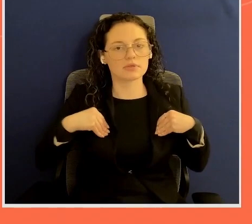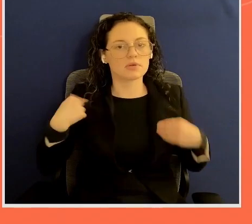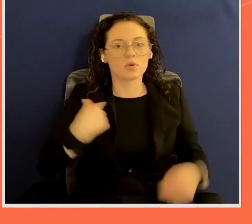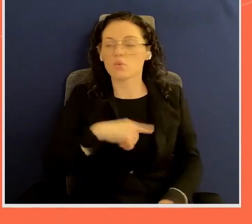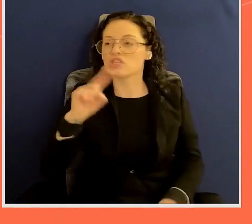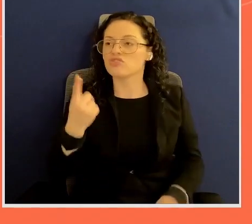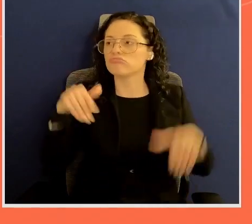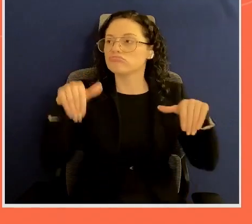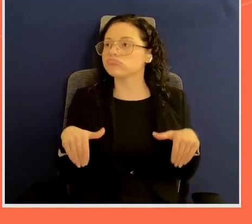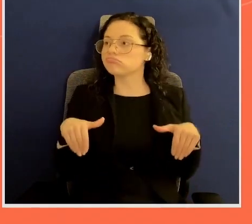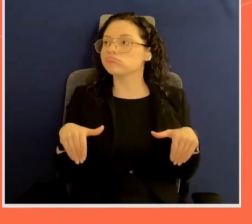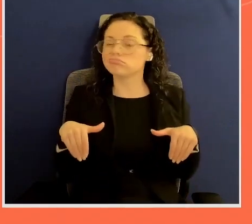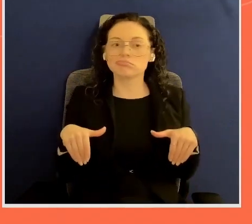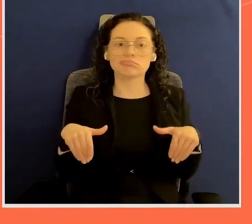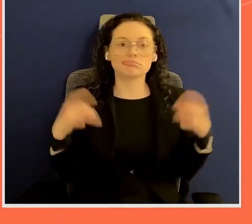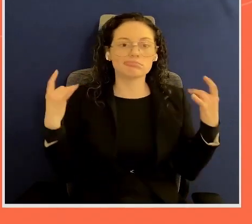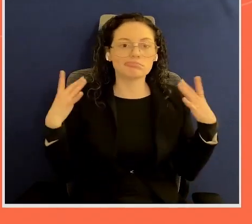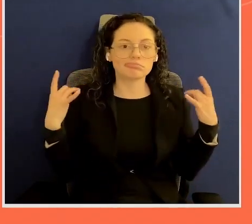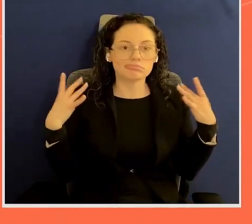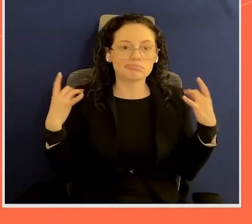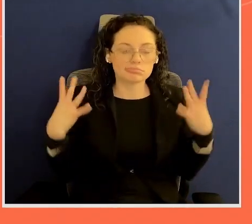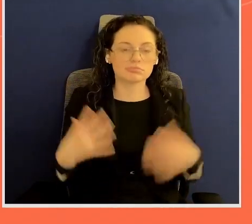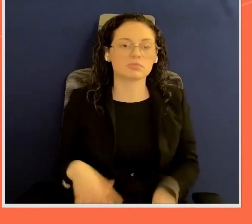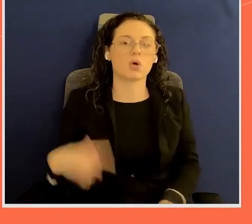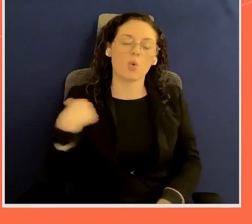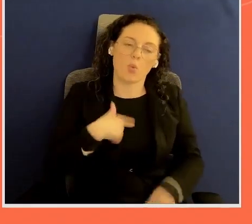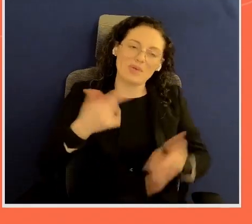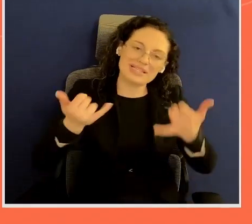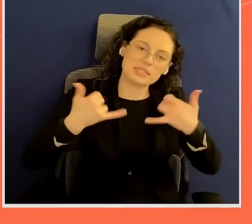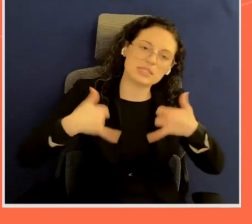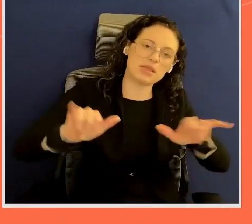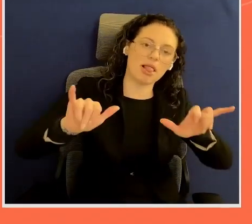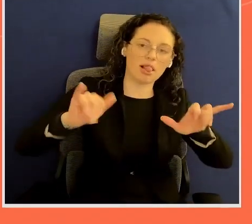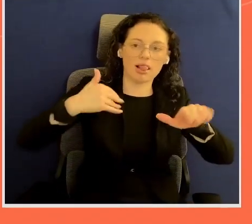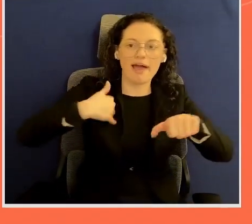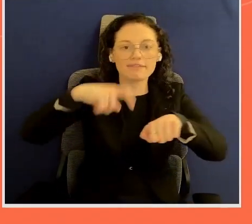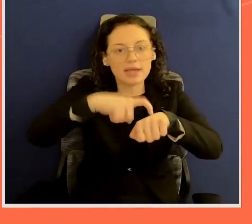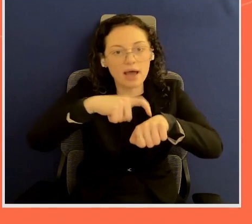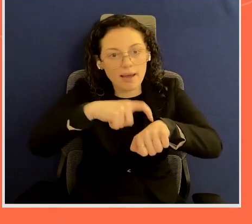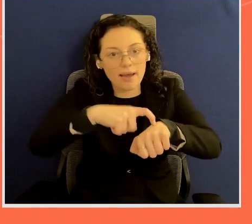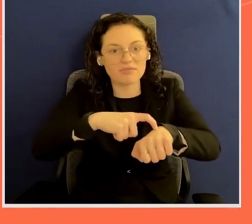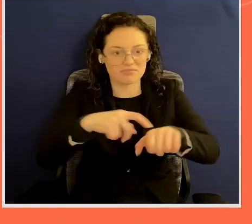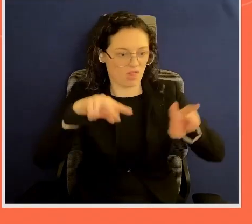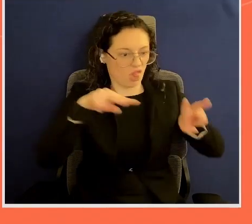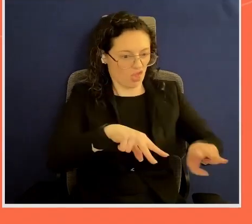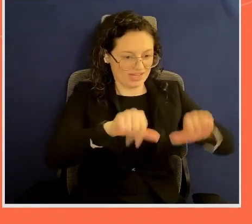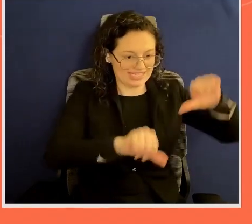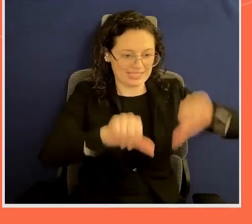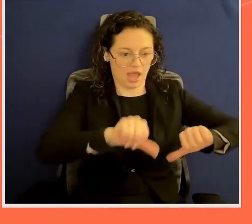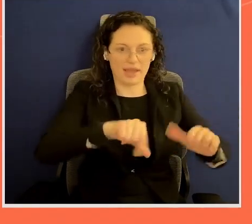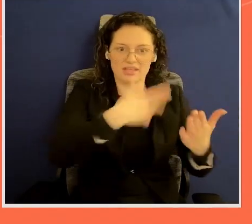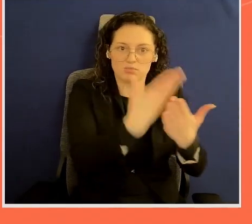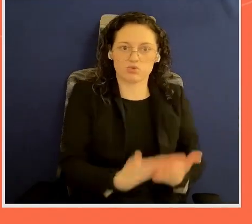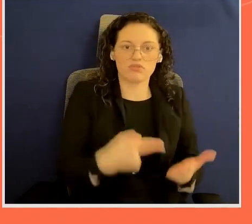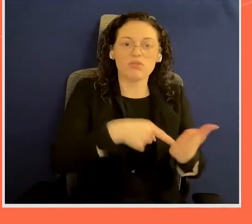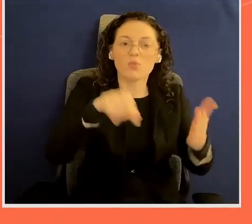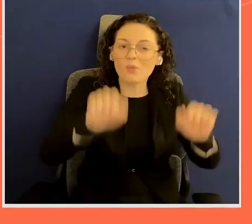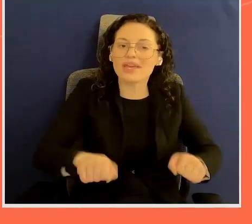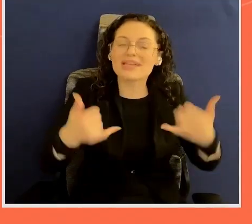and by the sense of awe that we hold for this 71% of planet